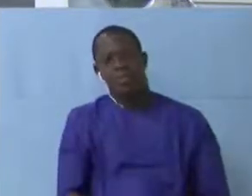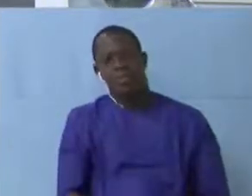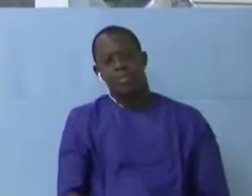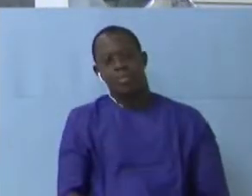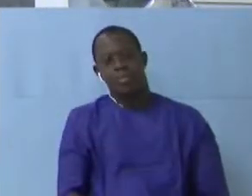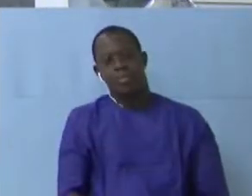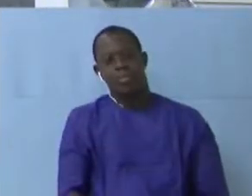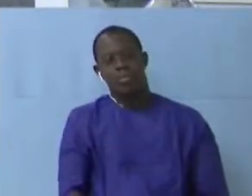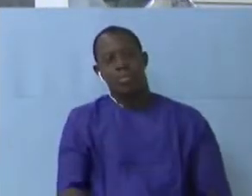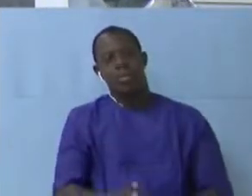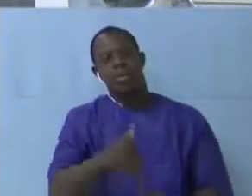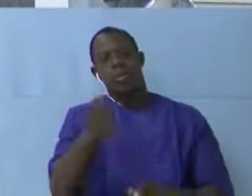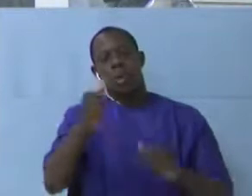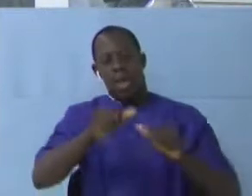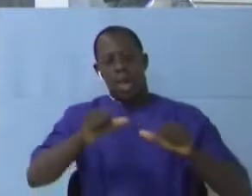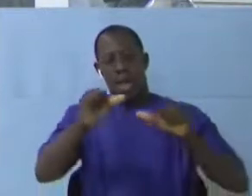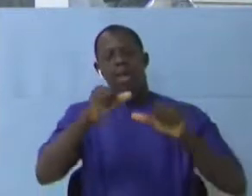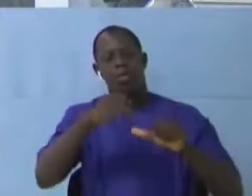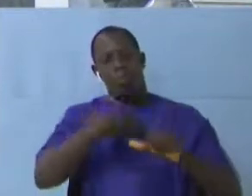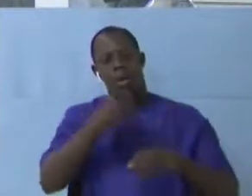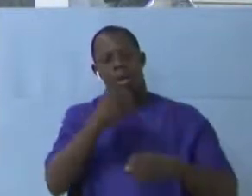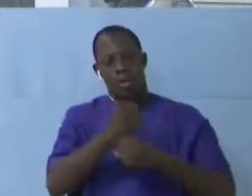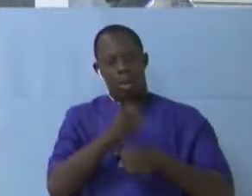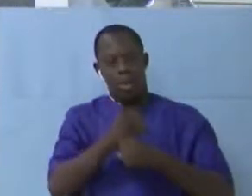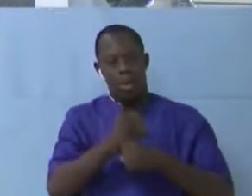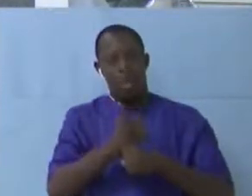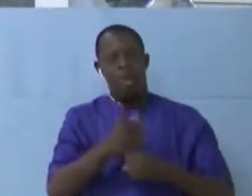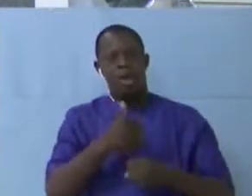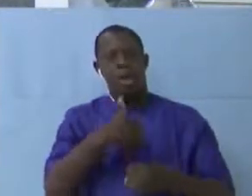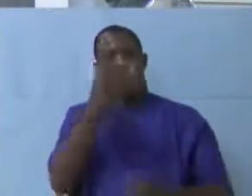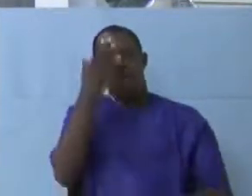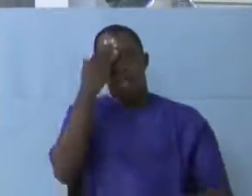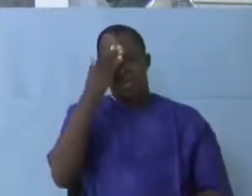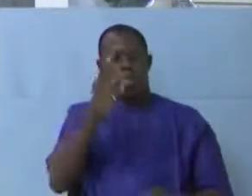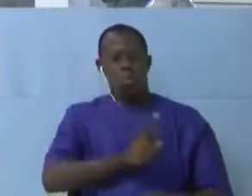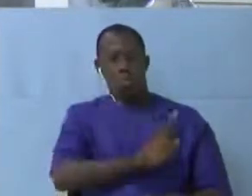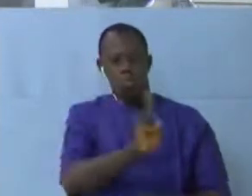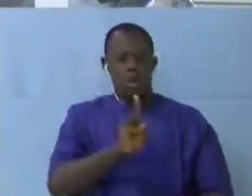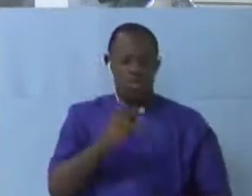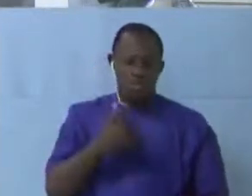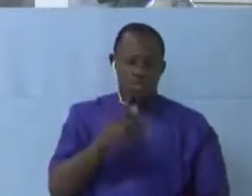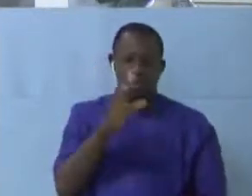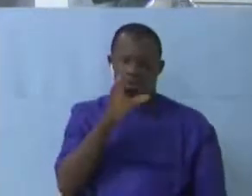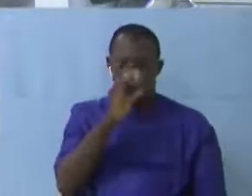One other point I wanted to make, I know we would say,